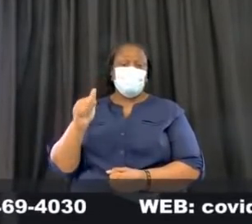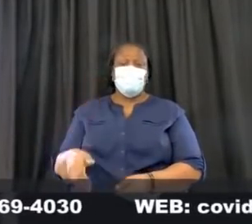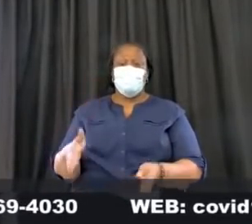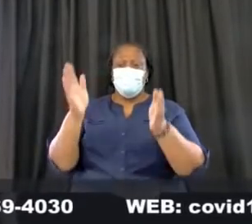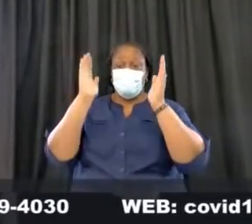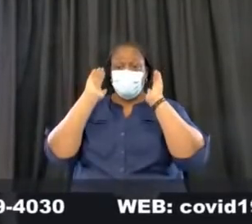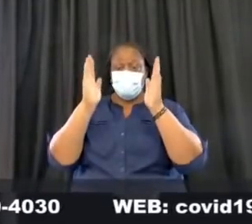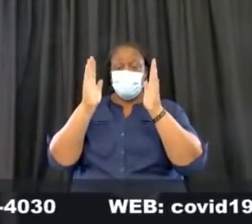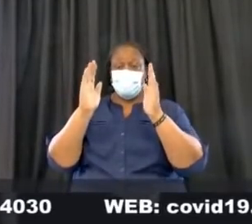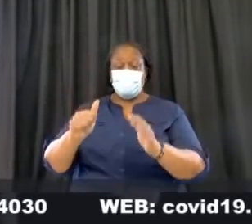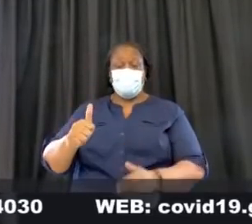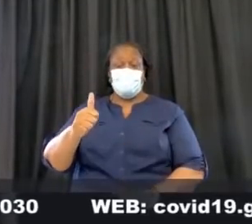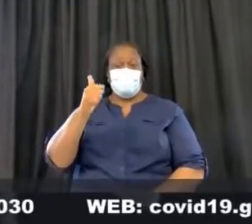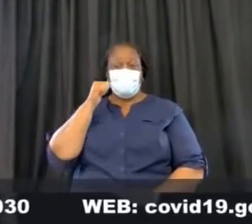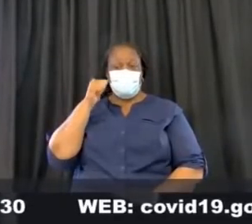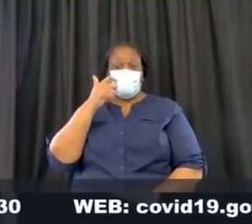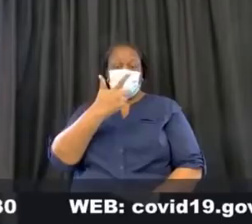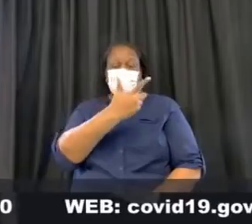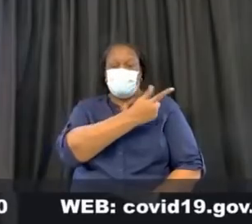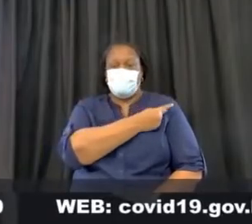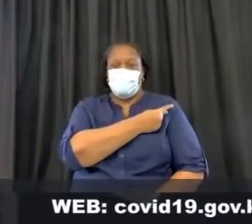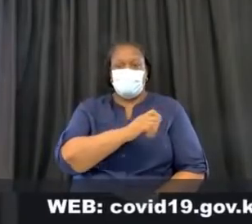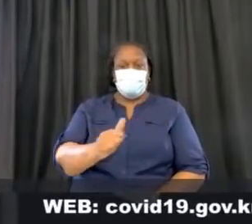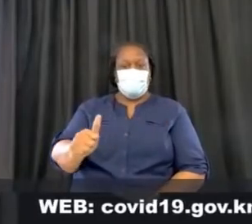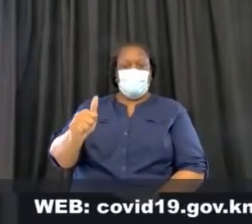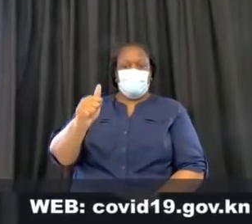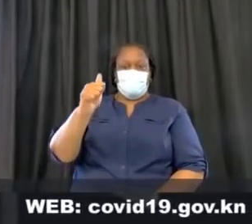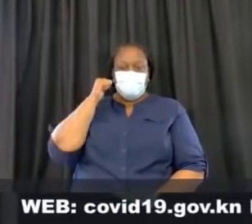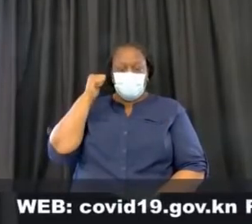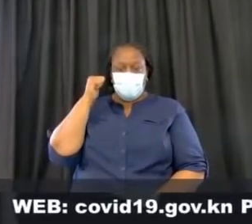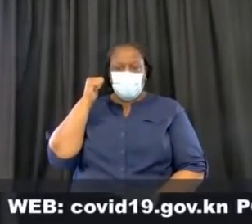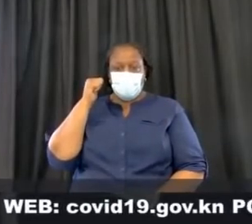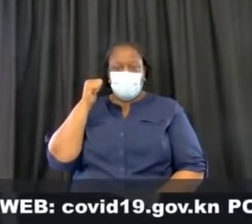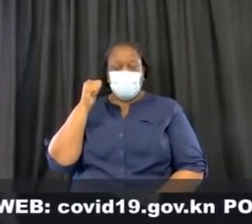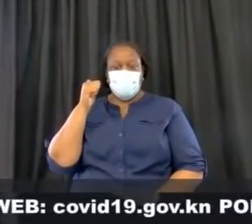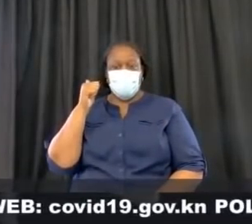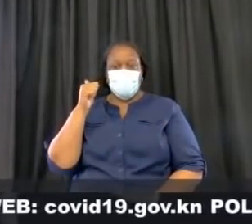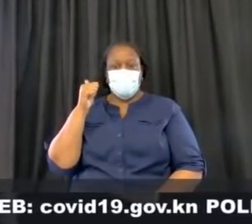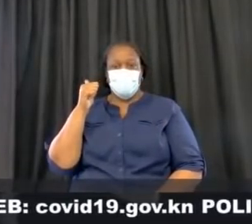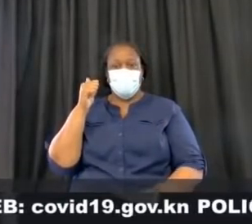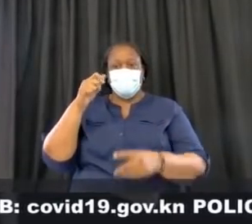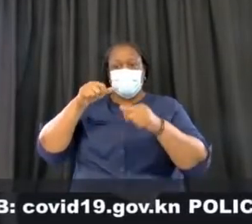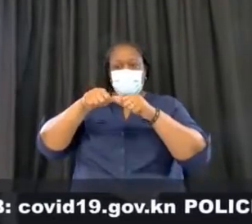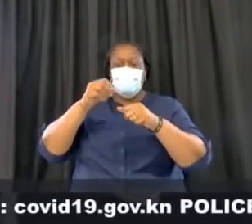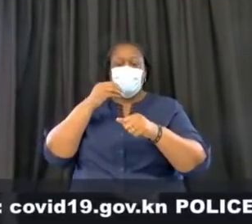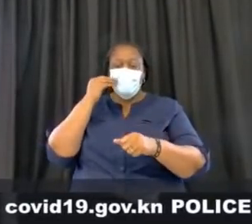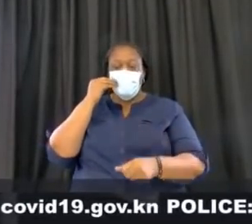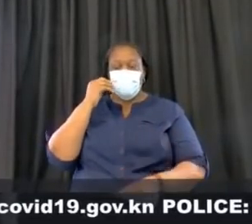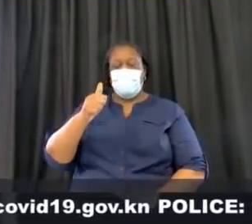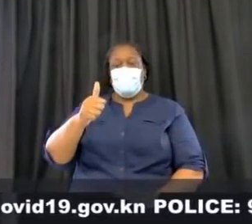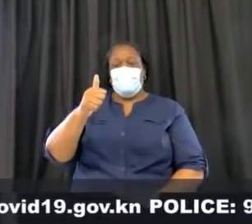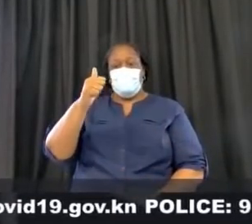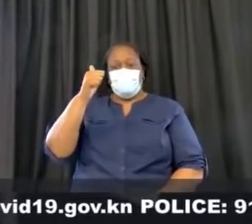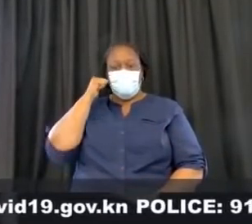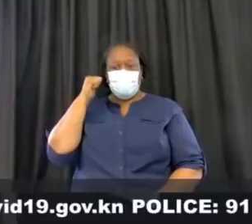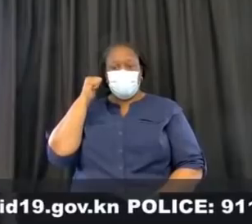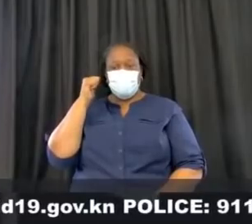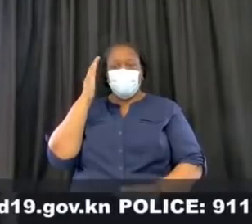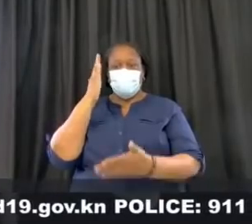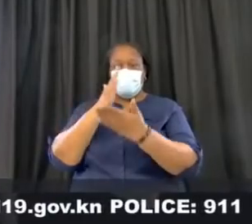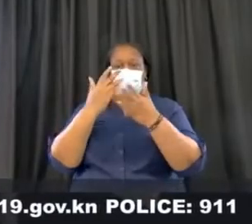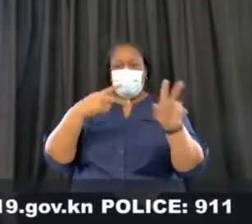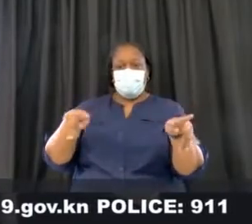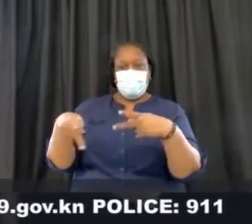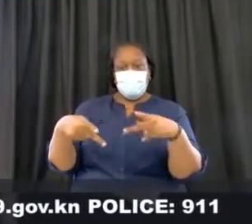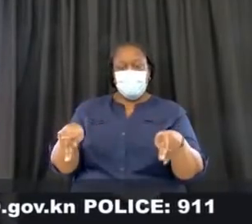go forward and get vaccinated. We are the ones now who can control the numbers, and you can control the numbers by doing